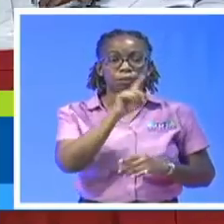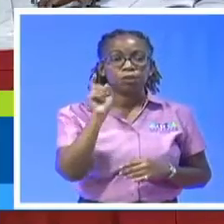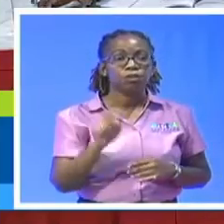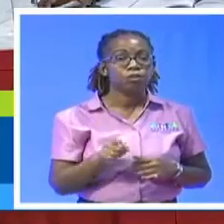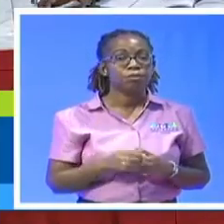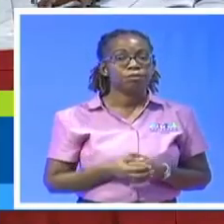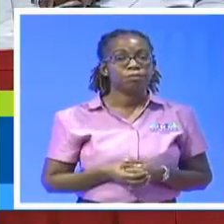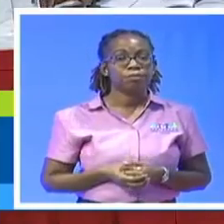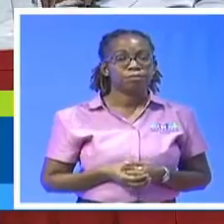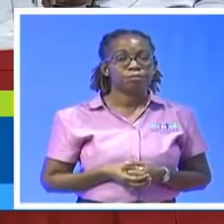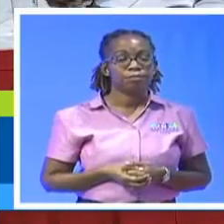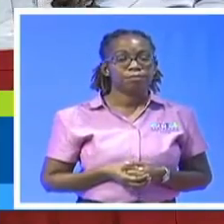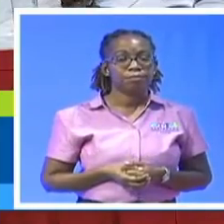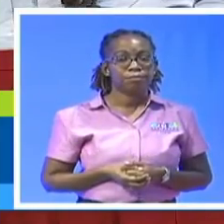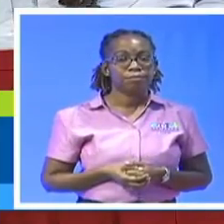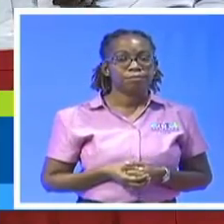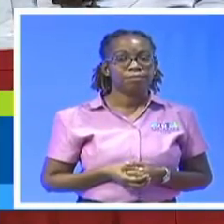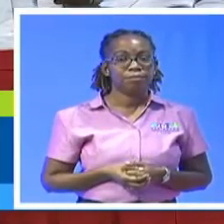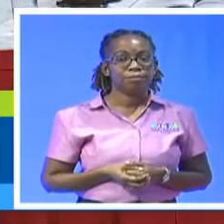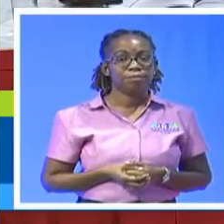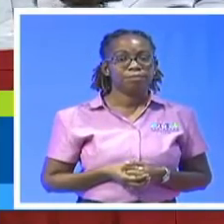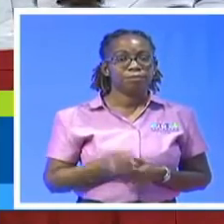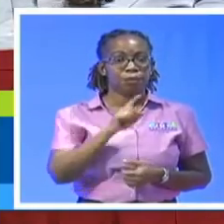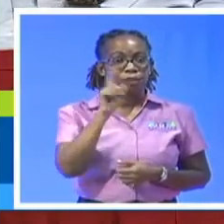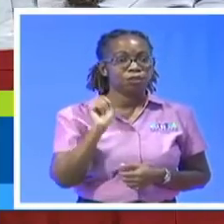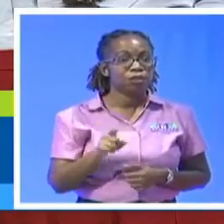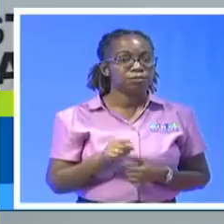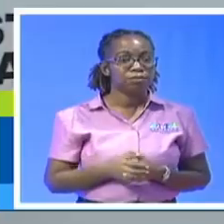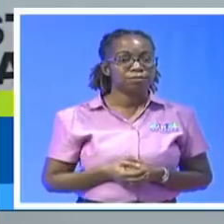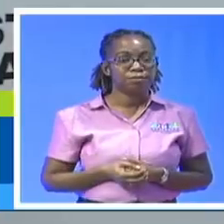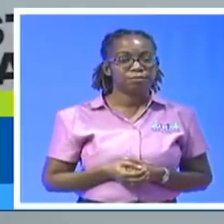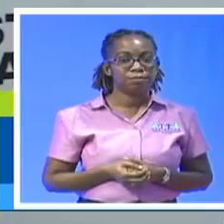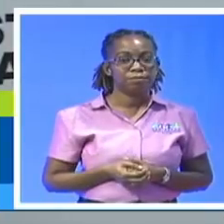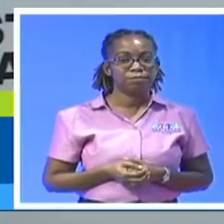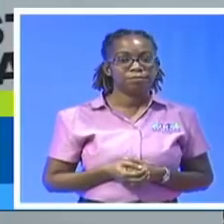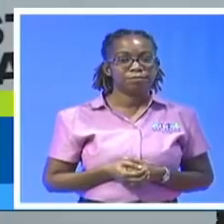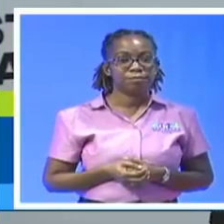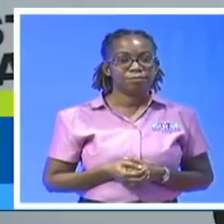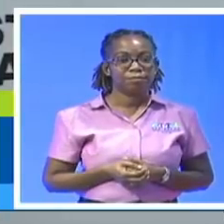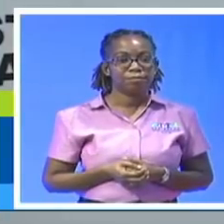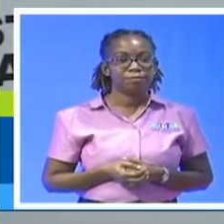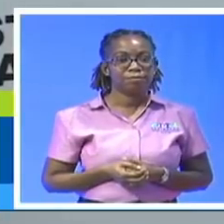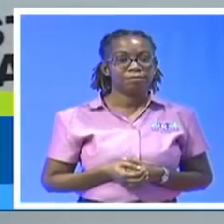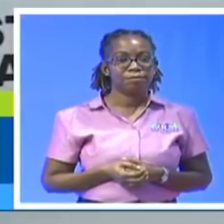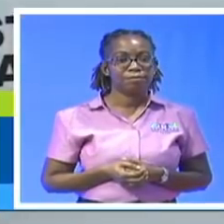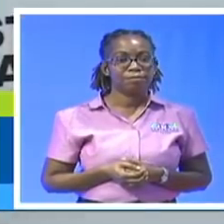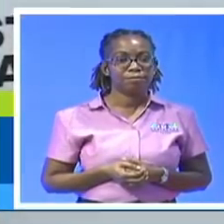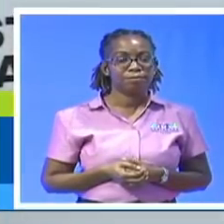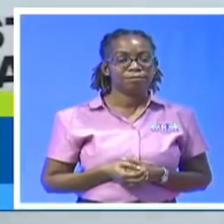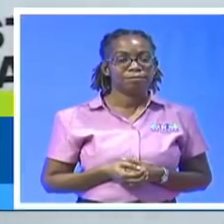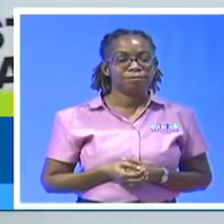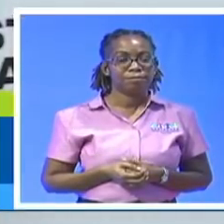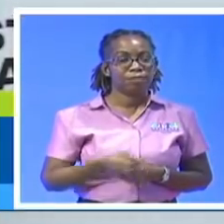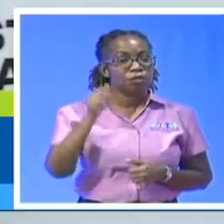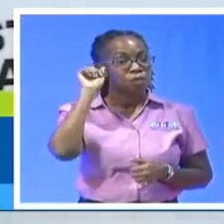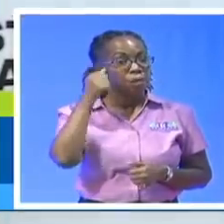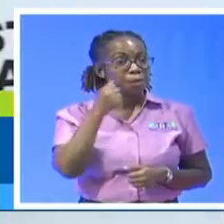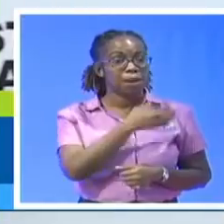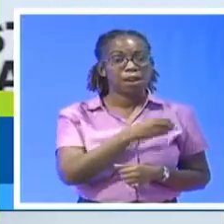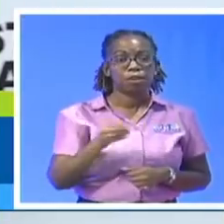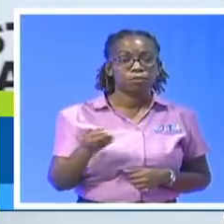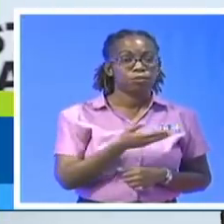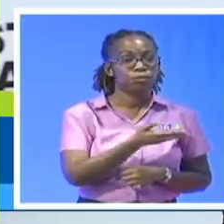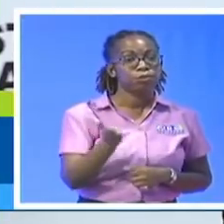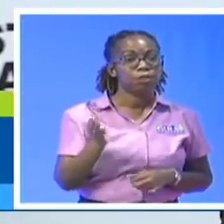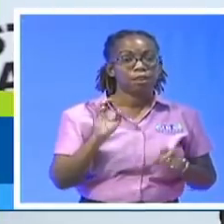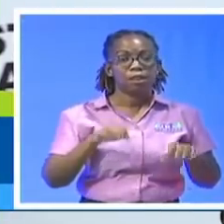now to direct your questions to the members of the panel as we enter the question and answer segment. We remind our media personnel